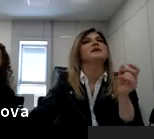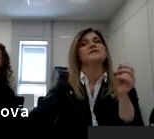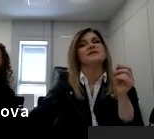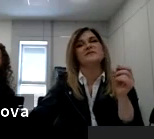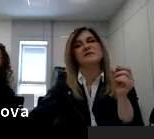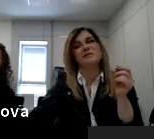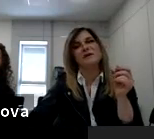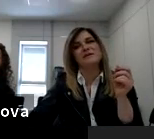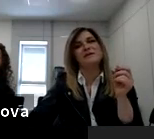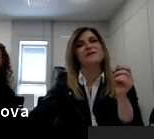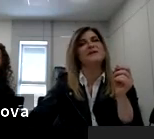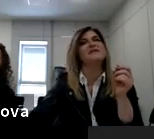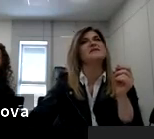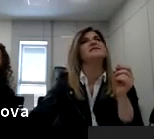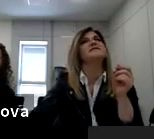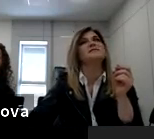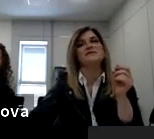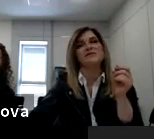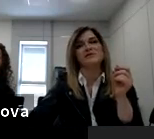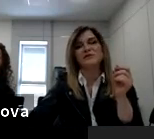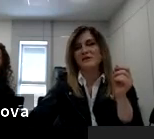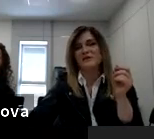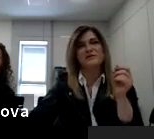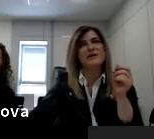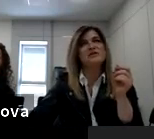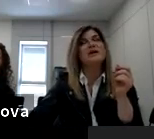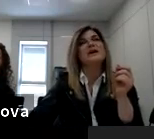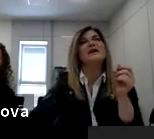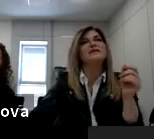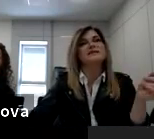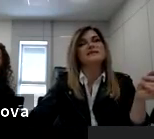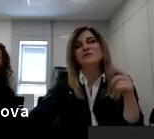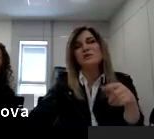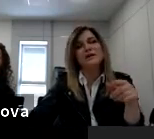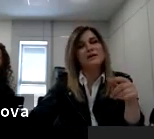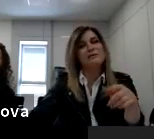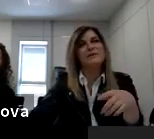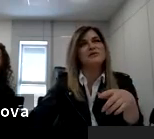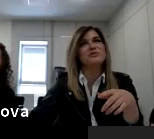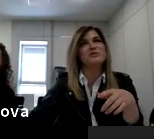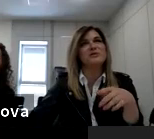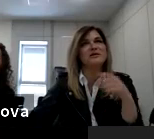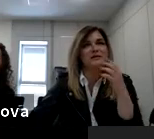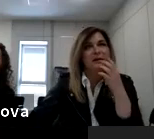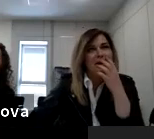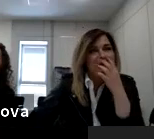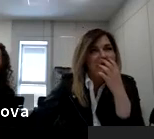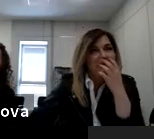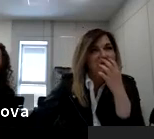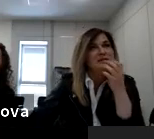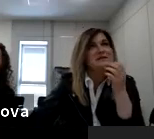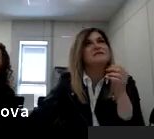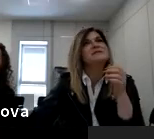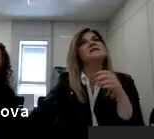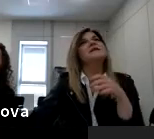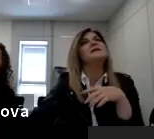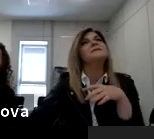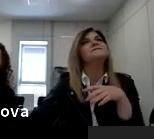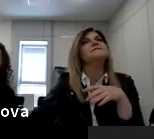Okay, so we have some feedbacks here that IntiSlim is very good. Thank you so much. And the new one will be much